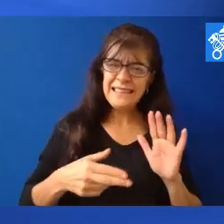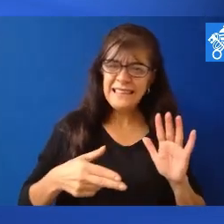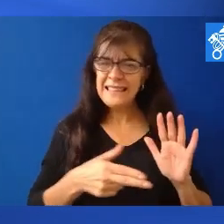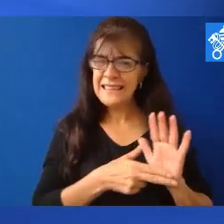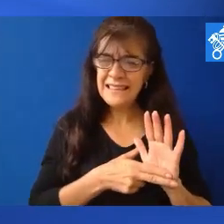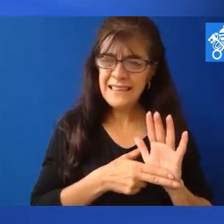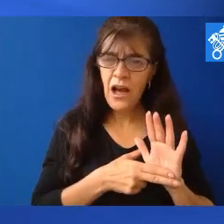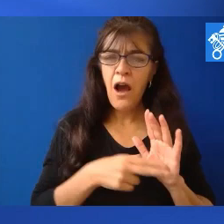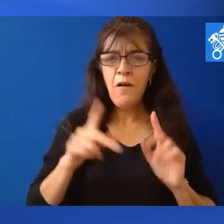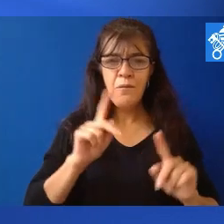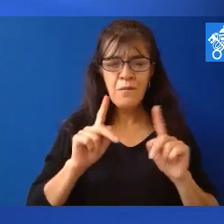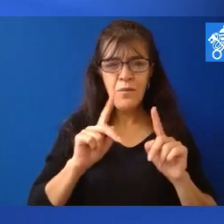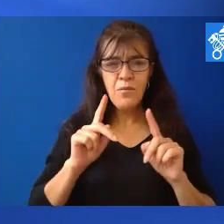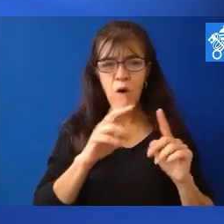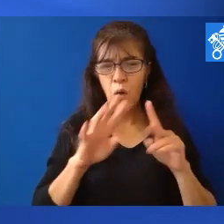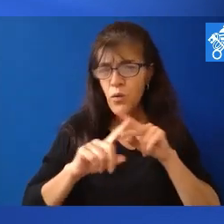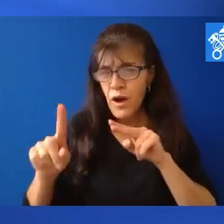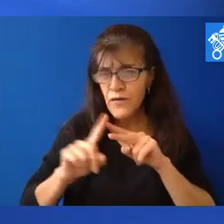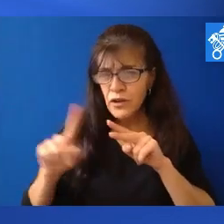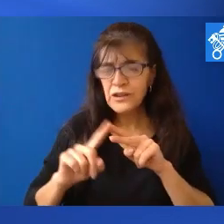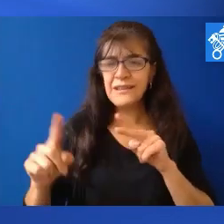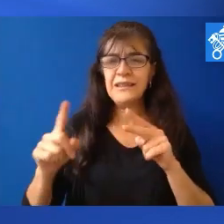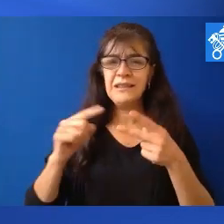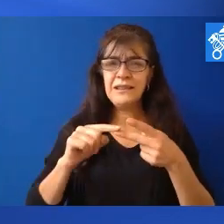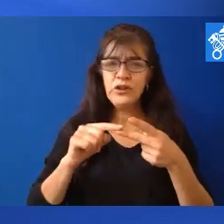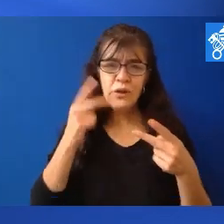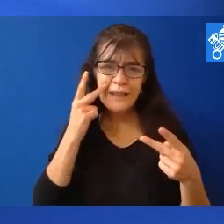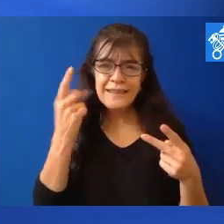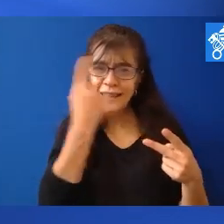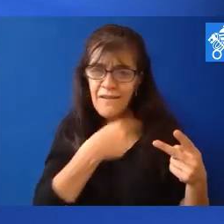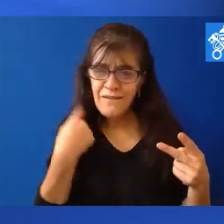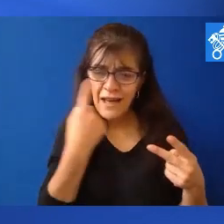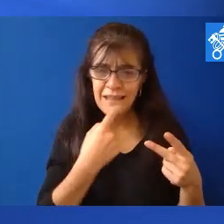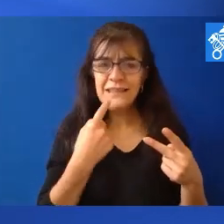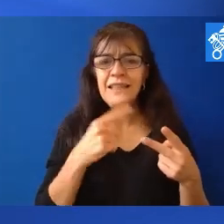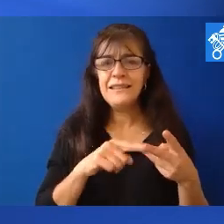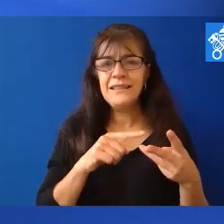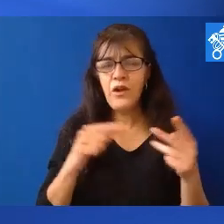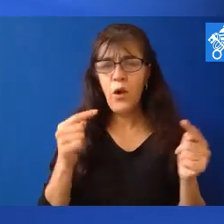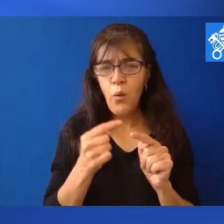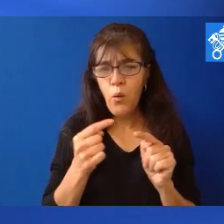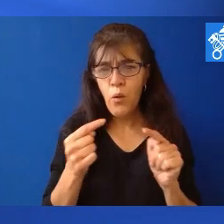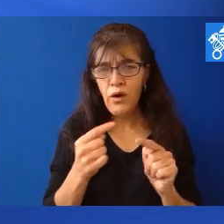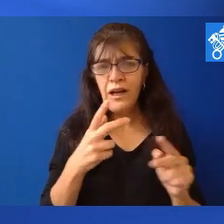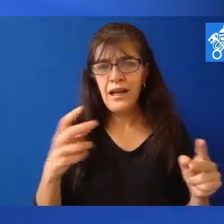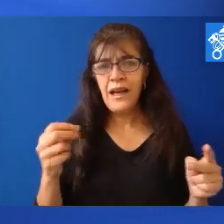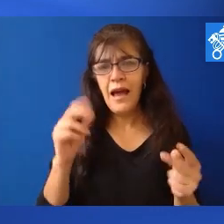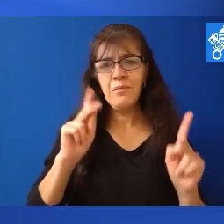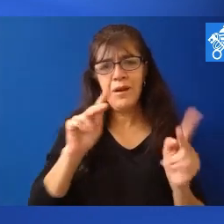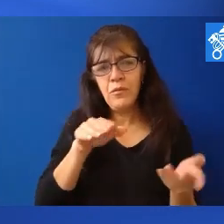refugees, displaced families, the wounded, and the dying because of the war.